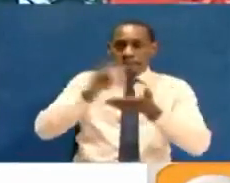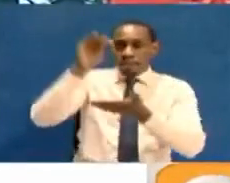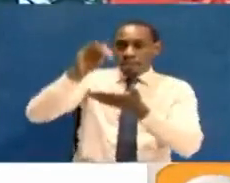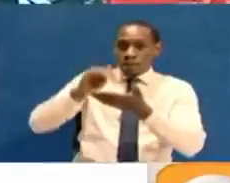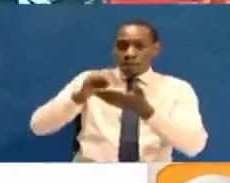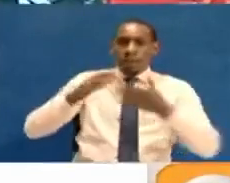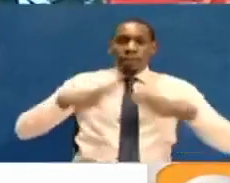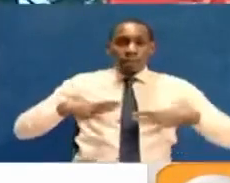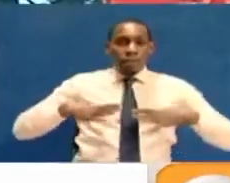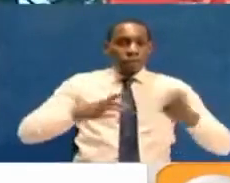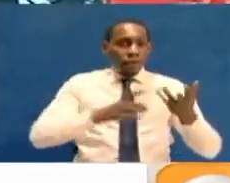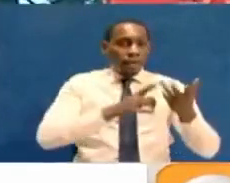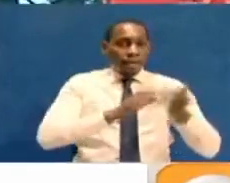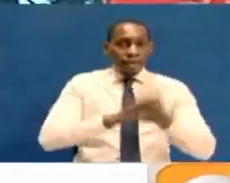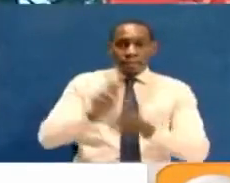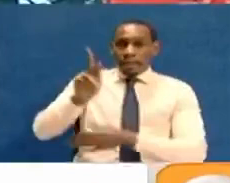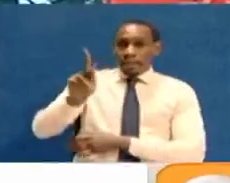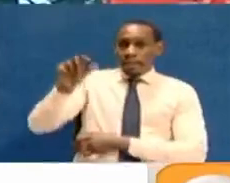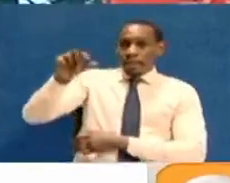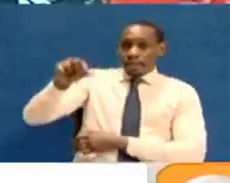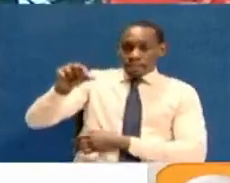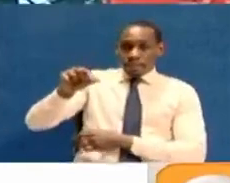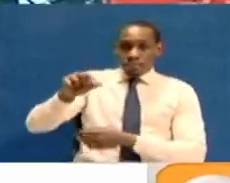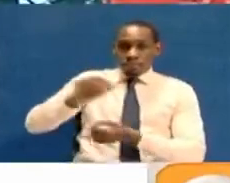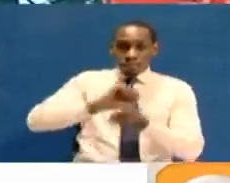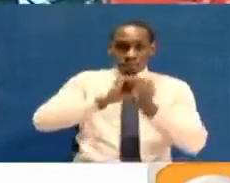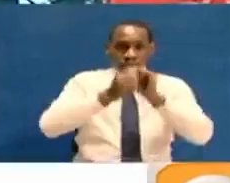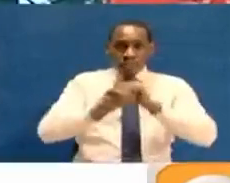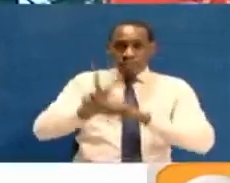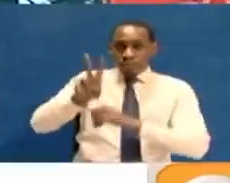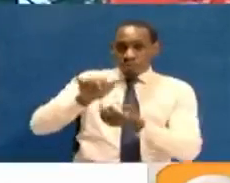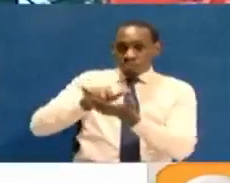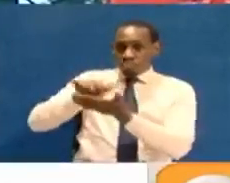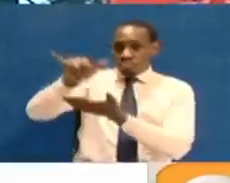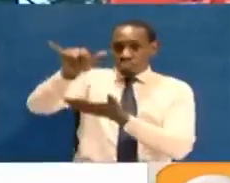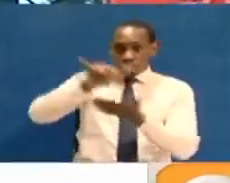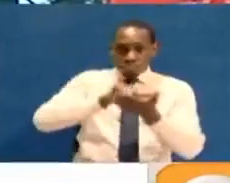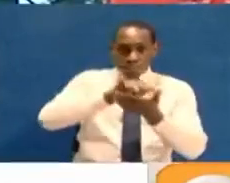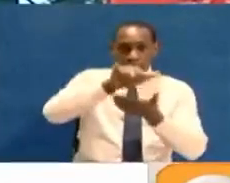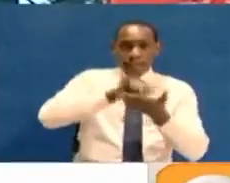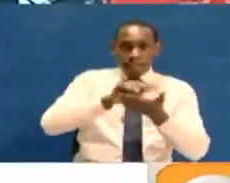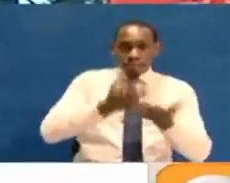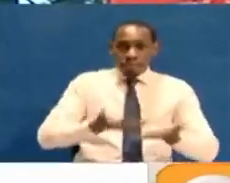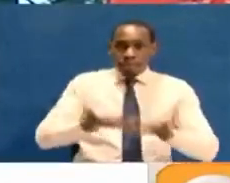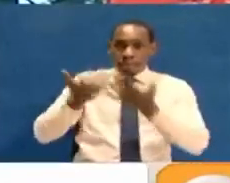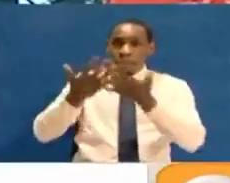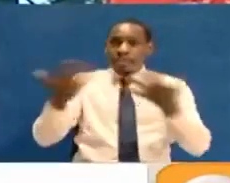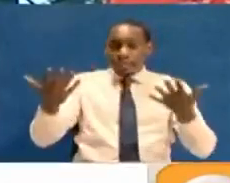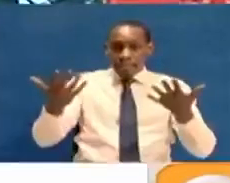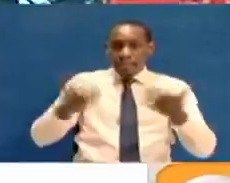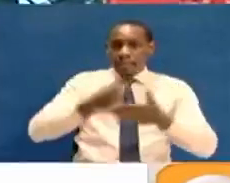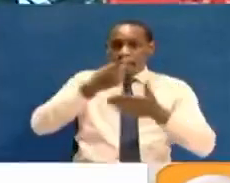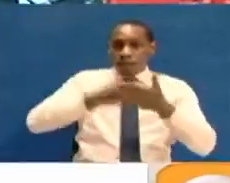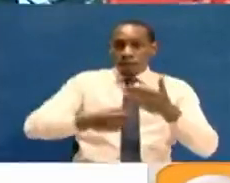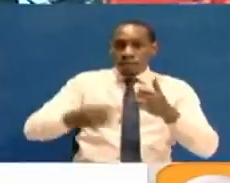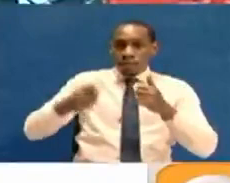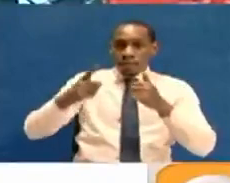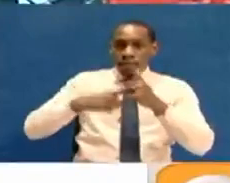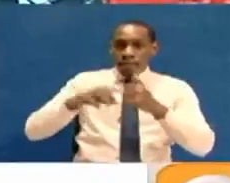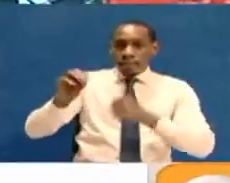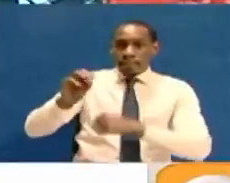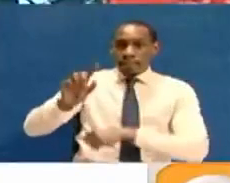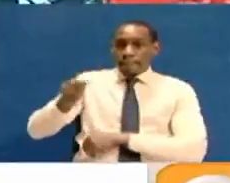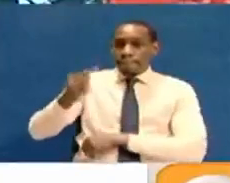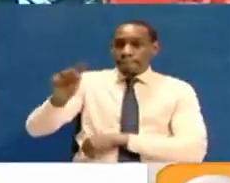reduced passenger numbers, the airline is repurposing two of its Dreamliners to carry cargo at a cost of 60